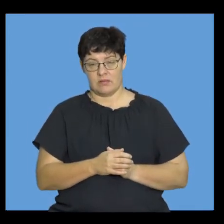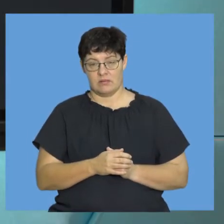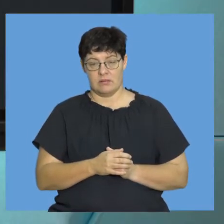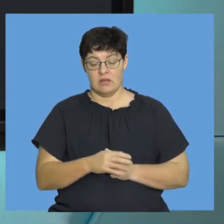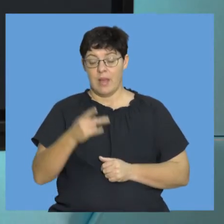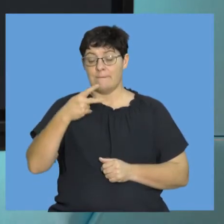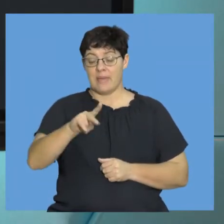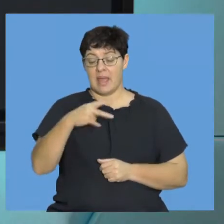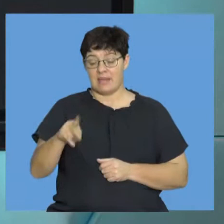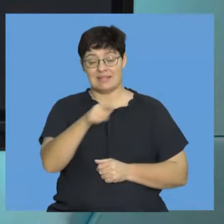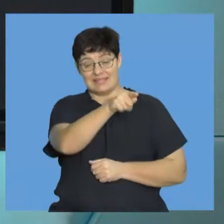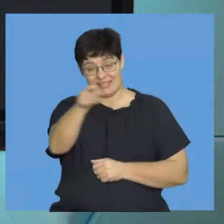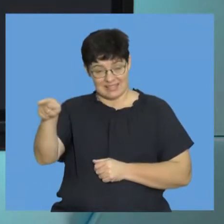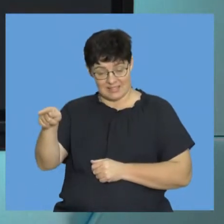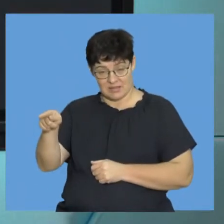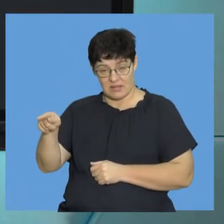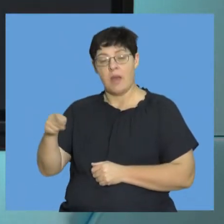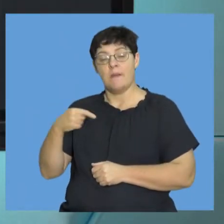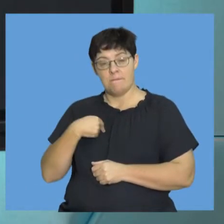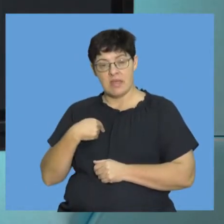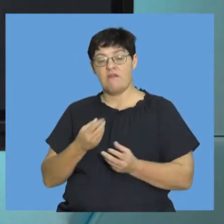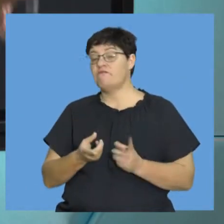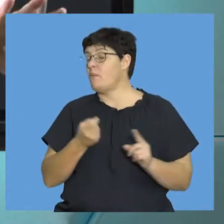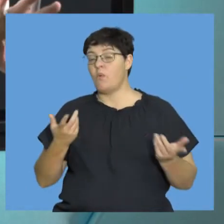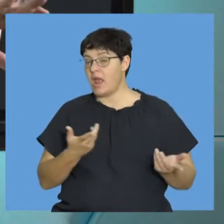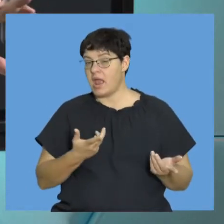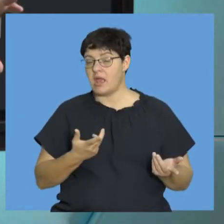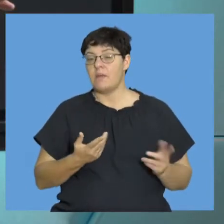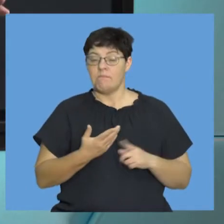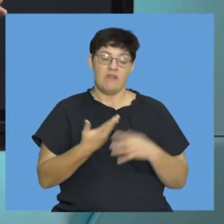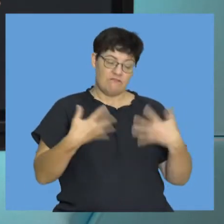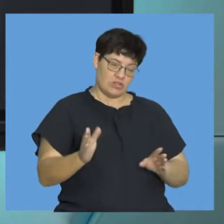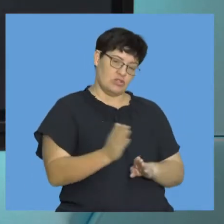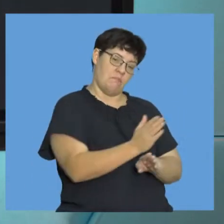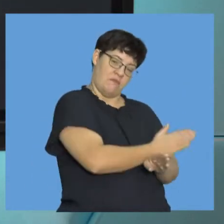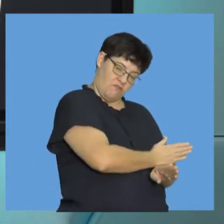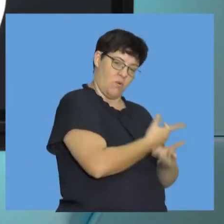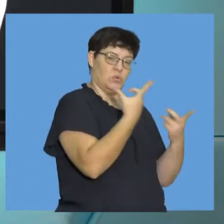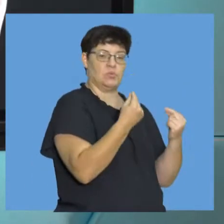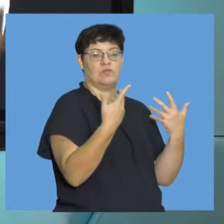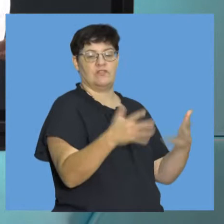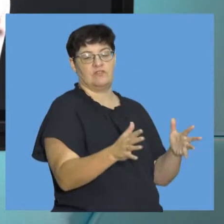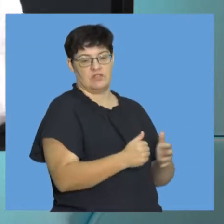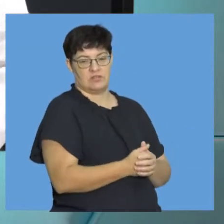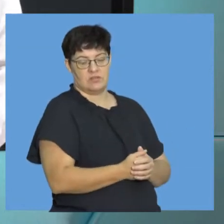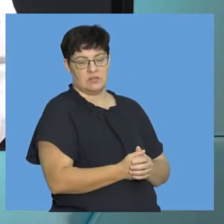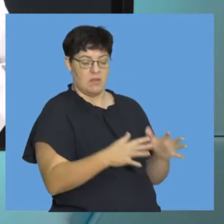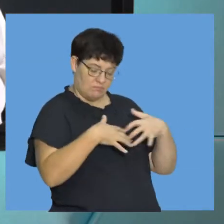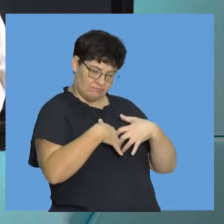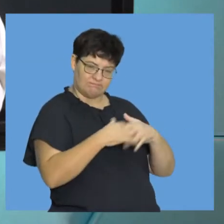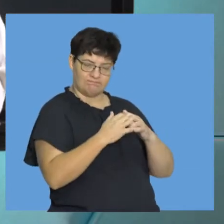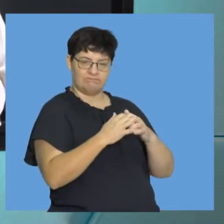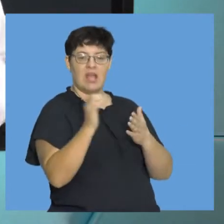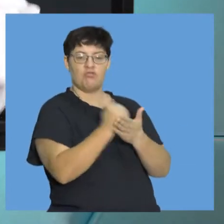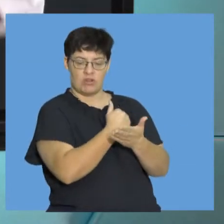creditors are figures that you are getting from something that you've done already. Remember, you've already drawn up the creditors